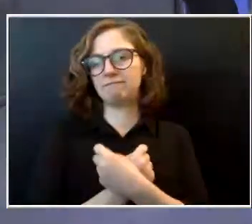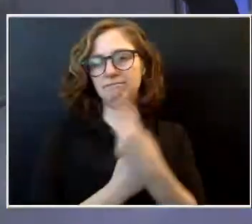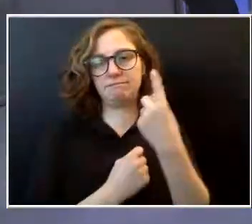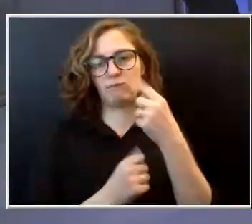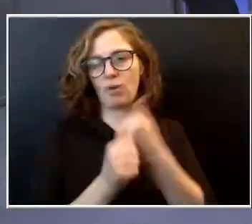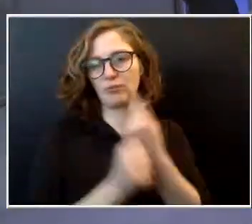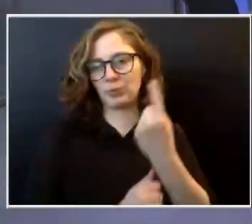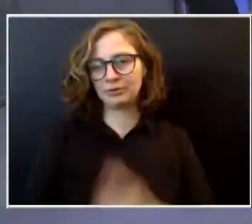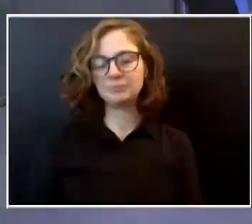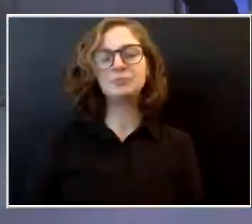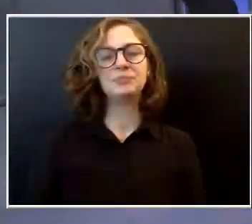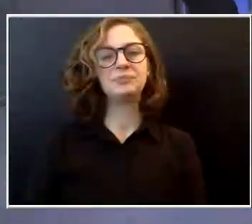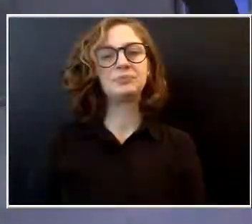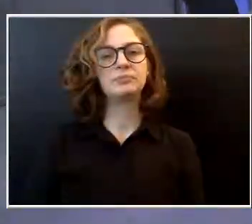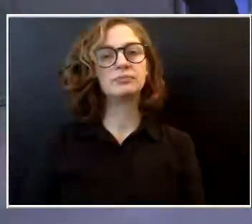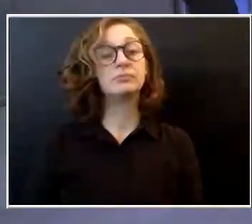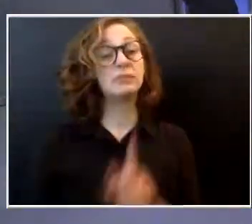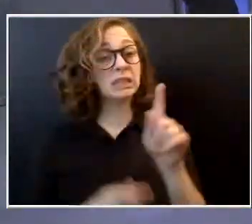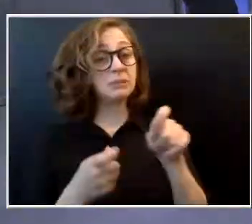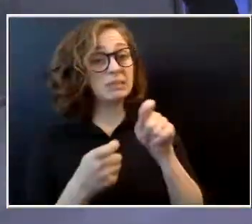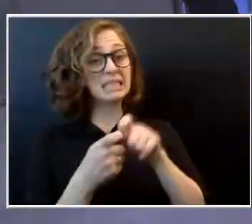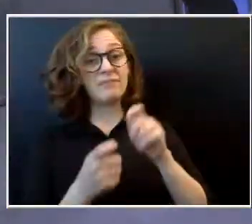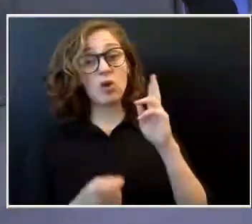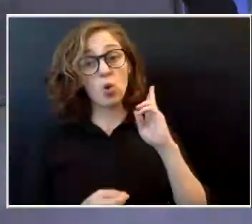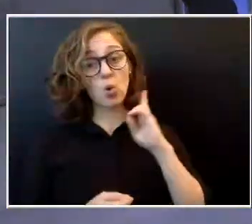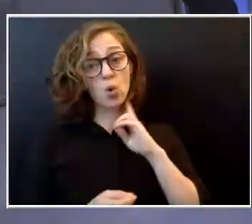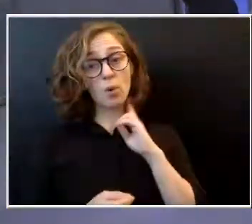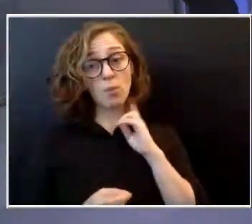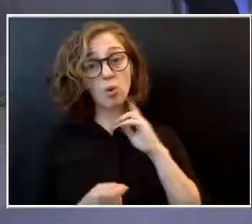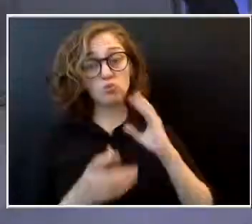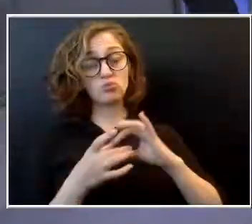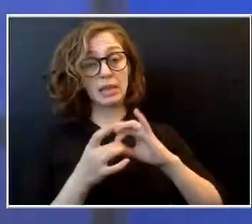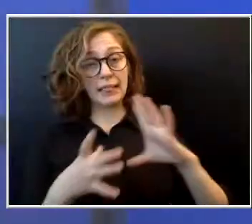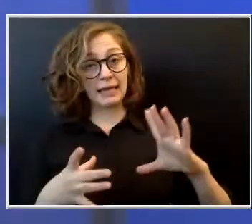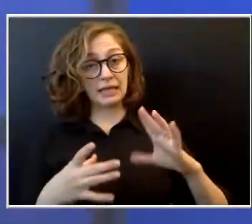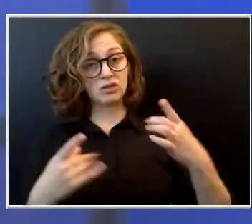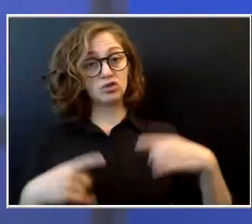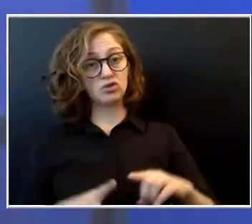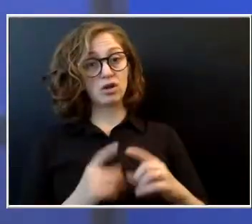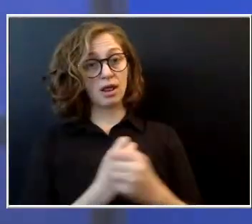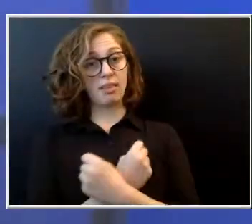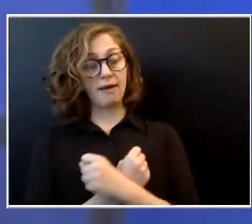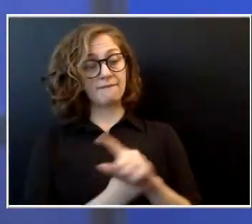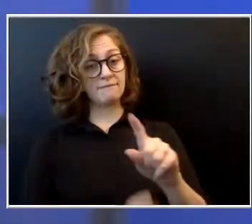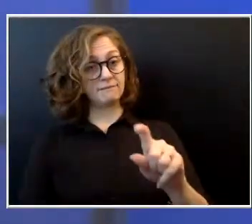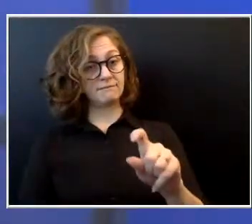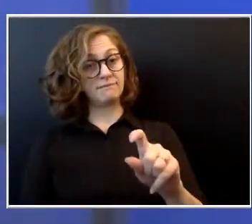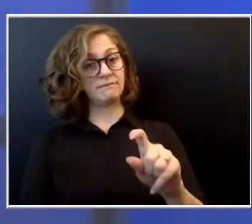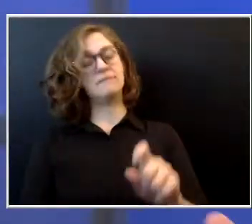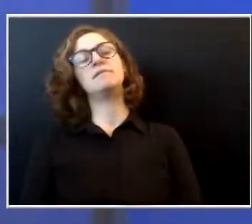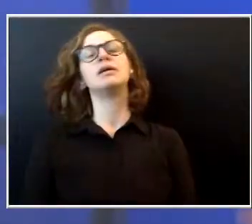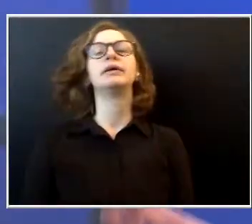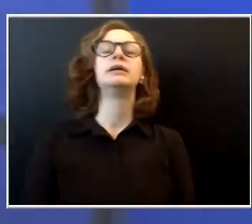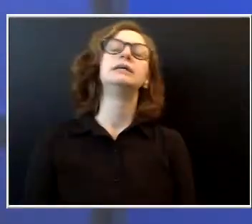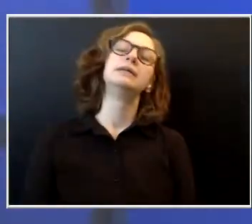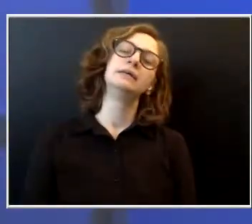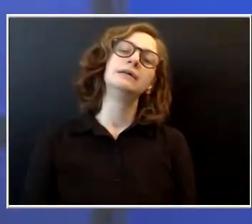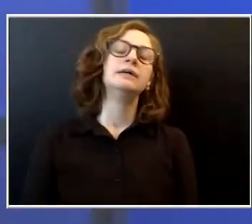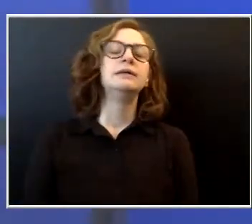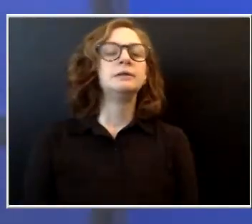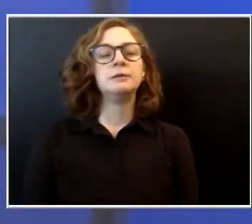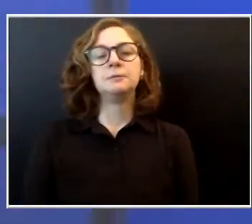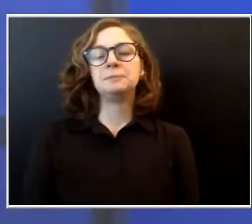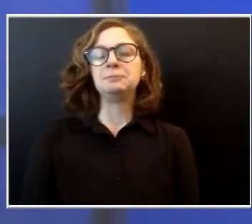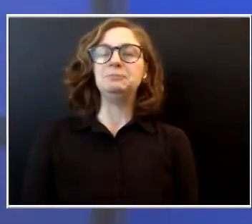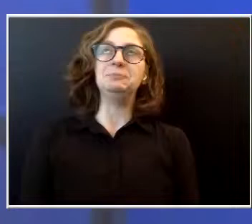specific hormones that are released when you're feeling love? So there's one that, I mean, you know, when you look at psychological research